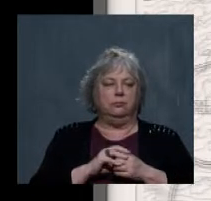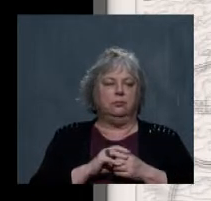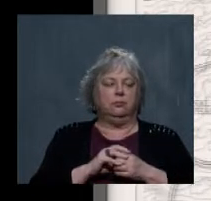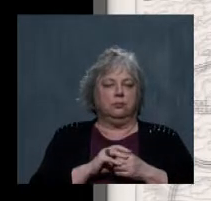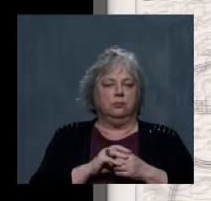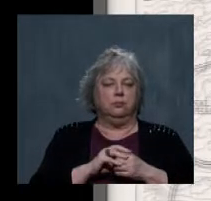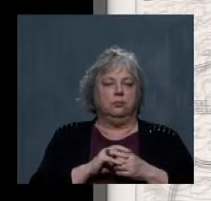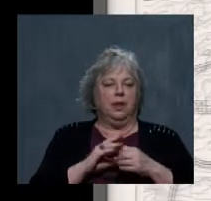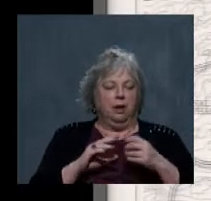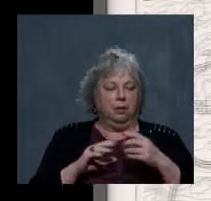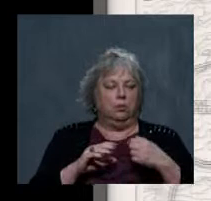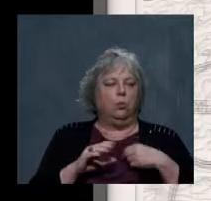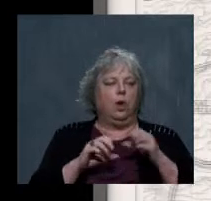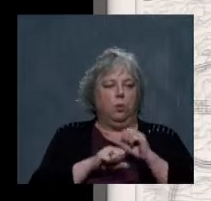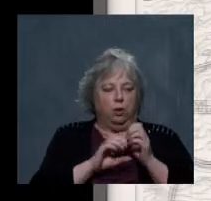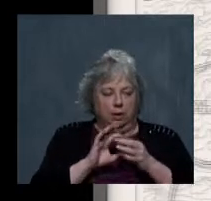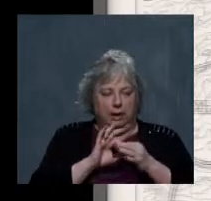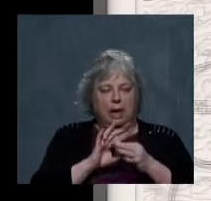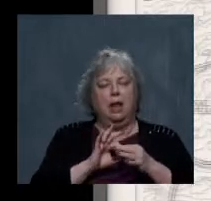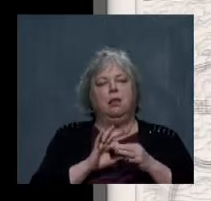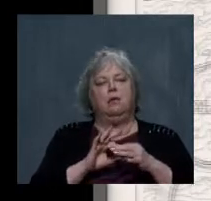meetings.